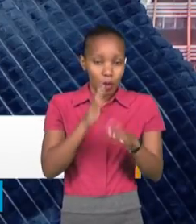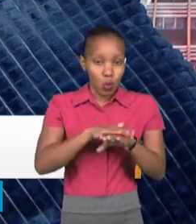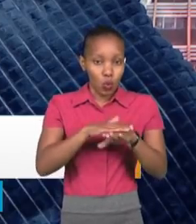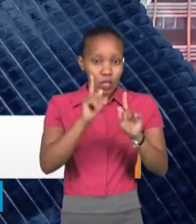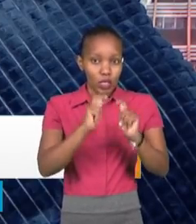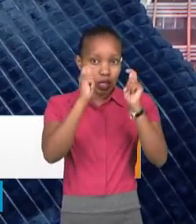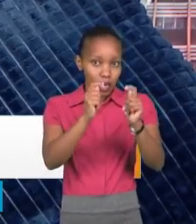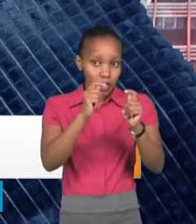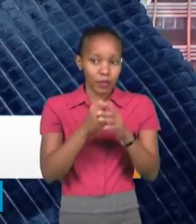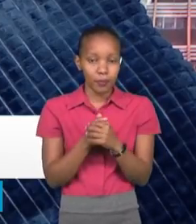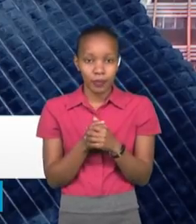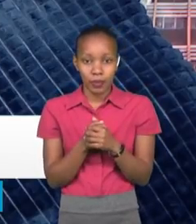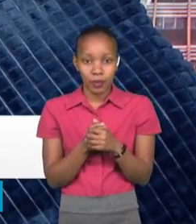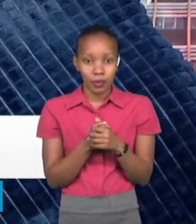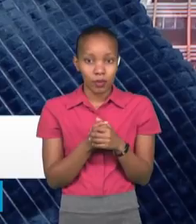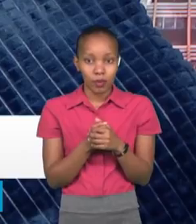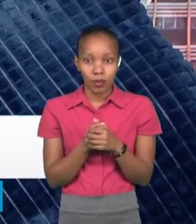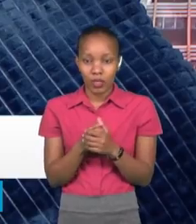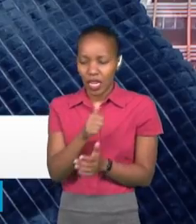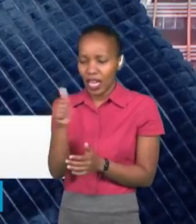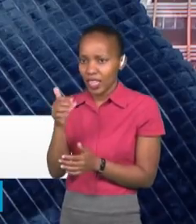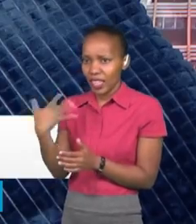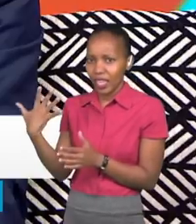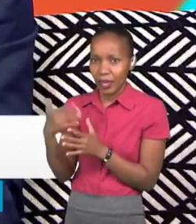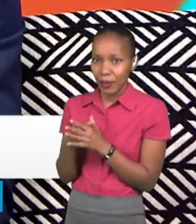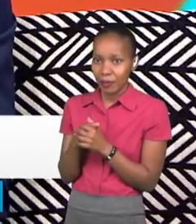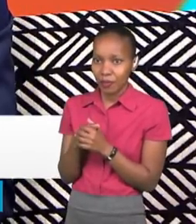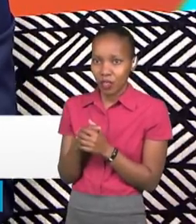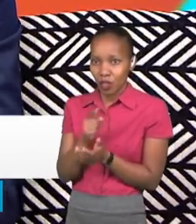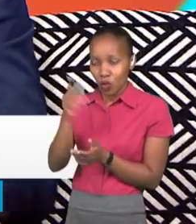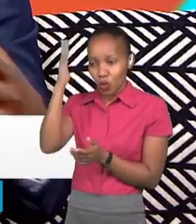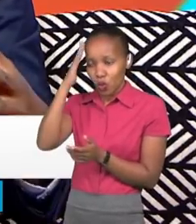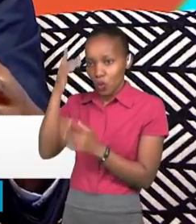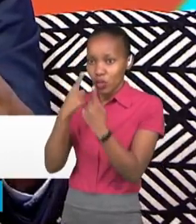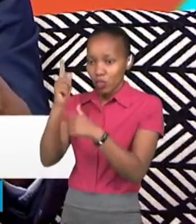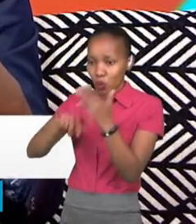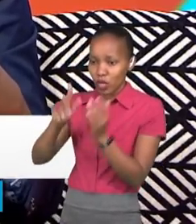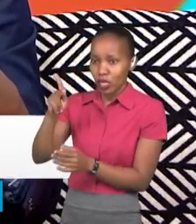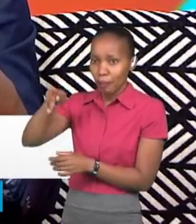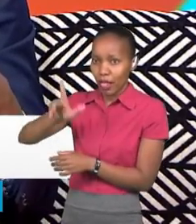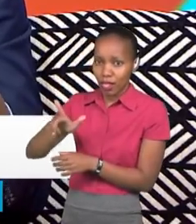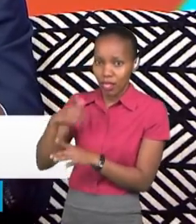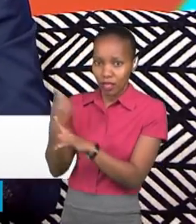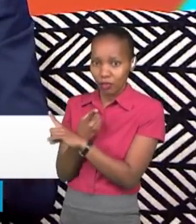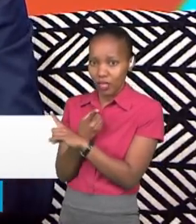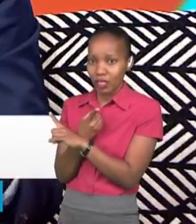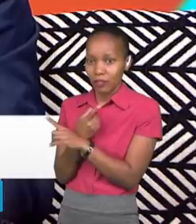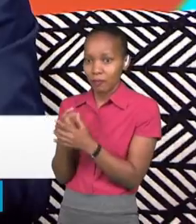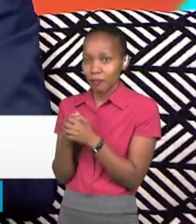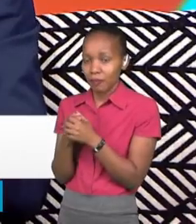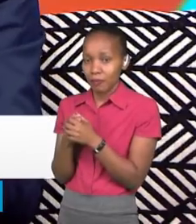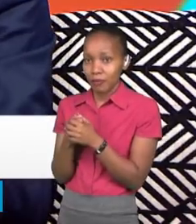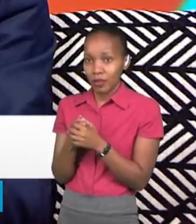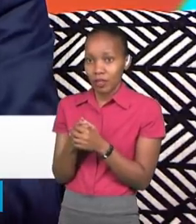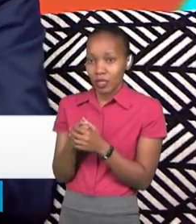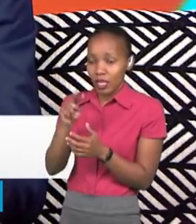beef up the squad. Amazing. Yes. Okay. Something else is, you know, they always say KPL is a different just setup. You